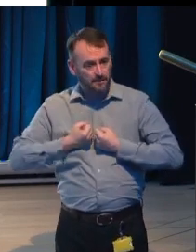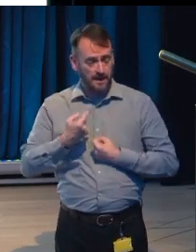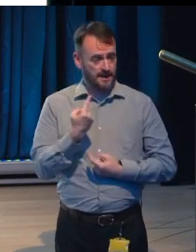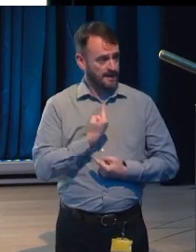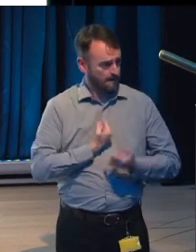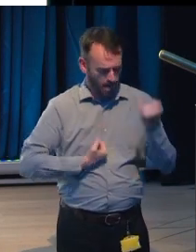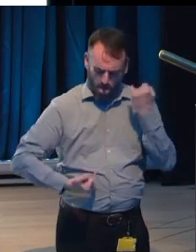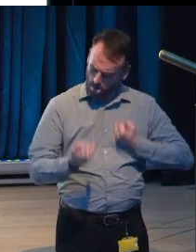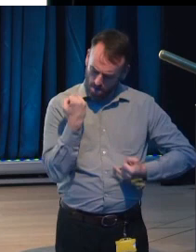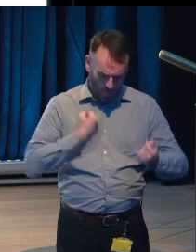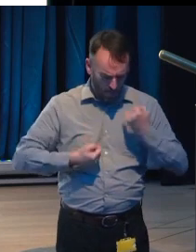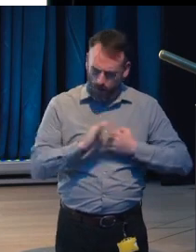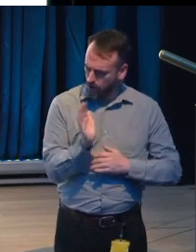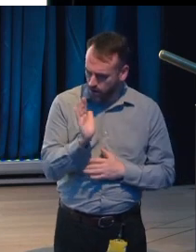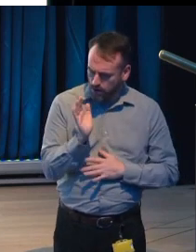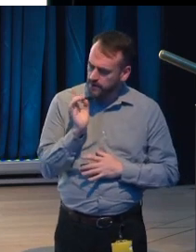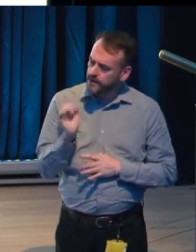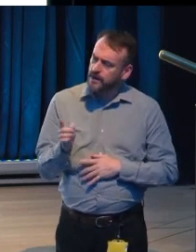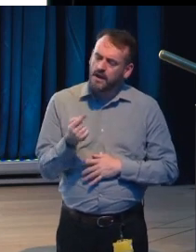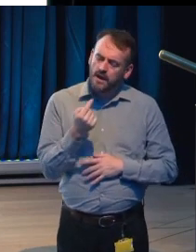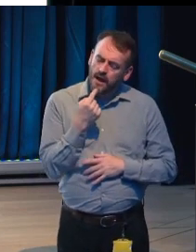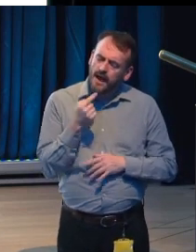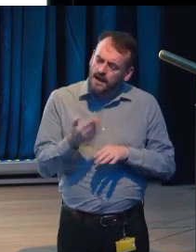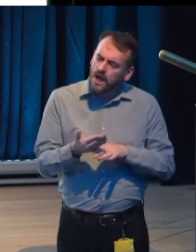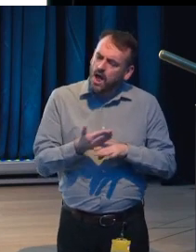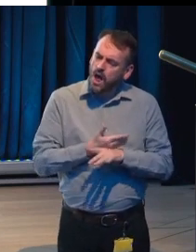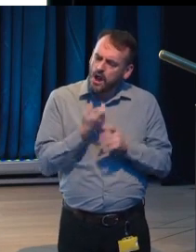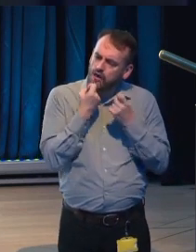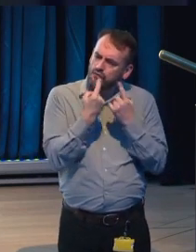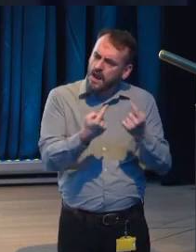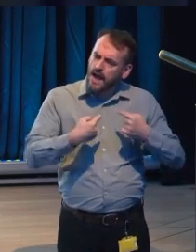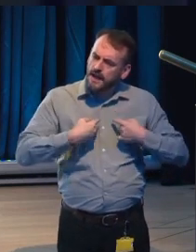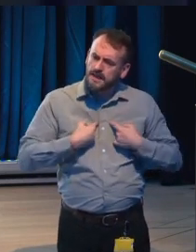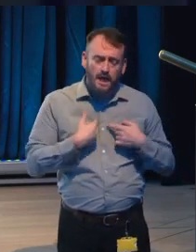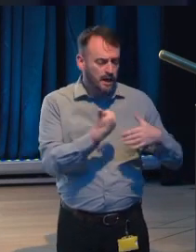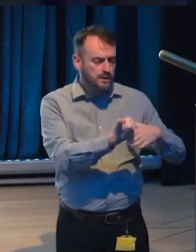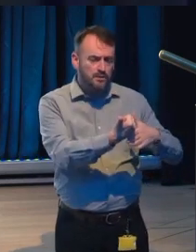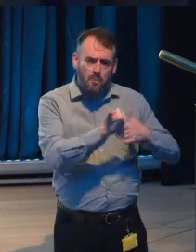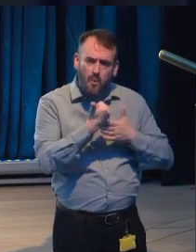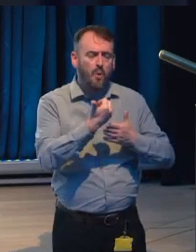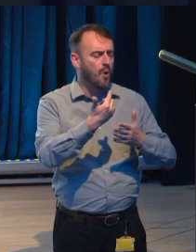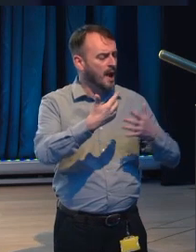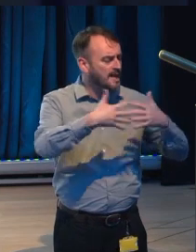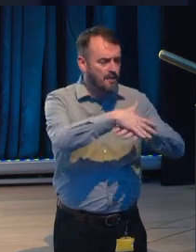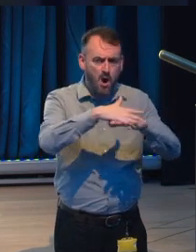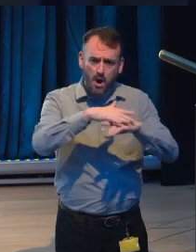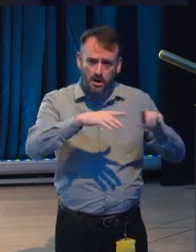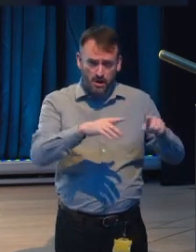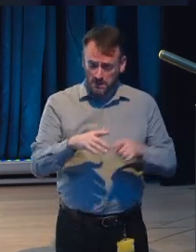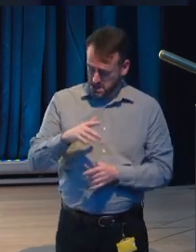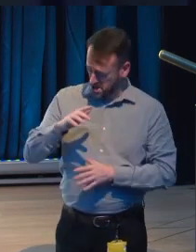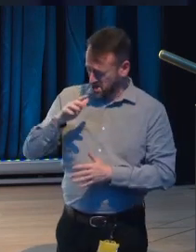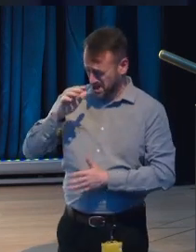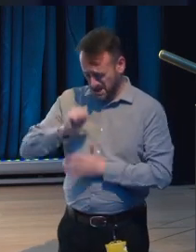do. I found that this skill early on also really affected my support networks. So I found if I'd had a tough day and I needed to